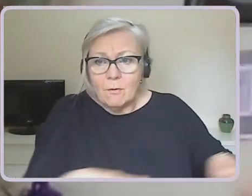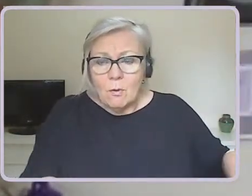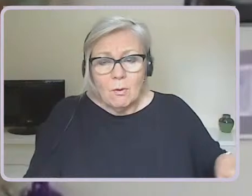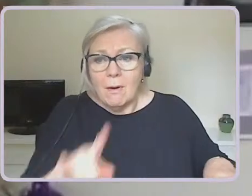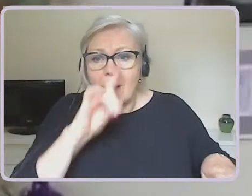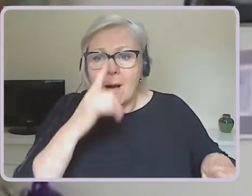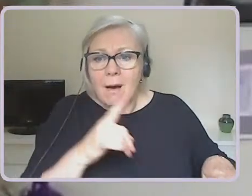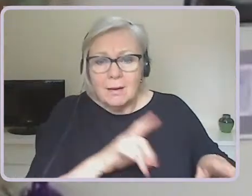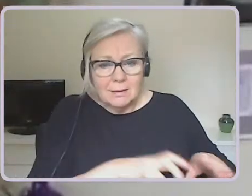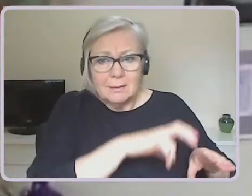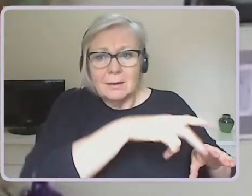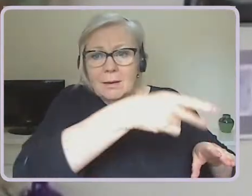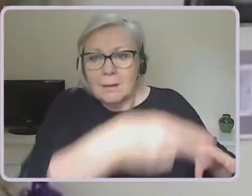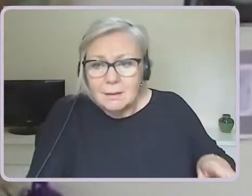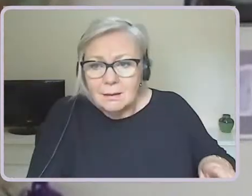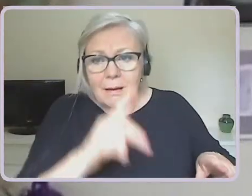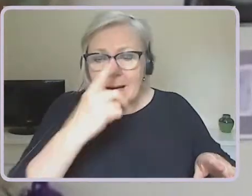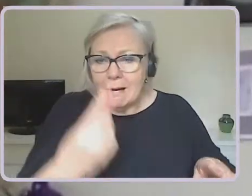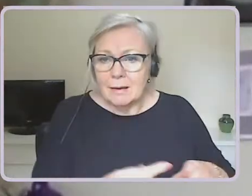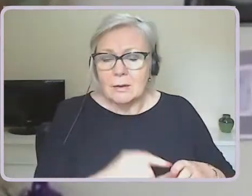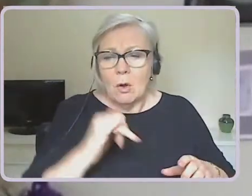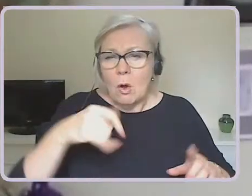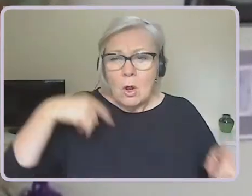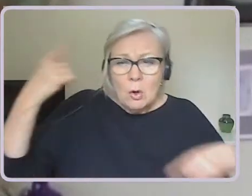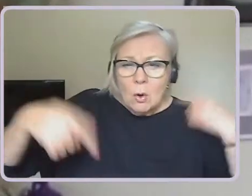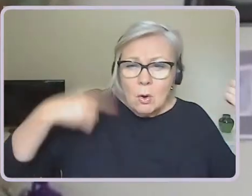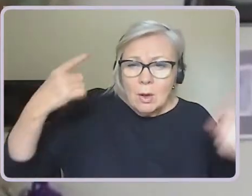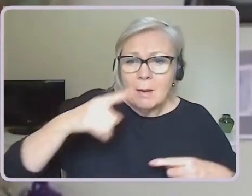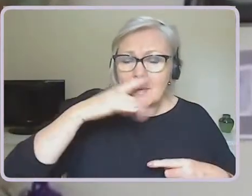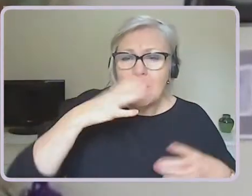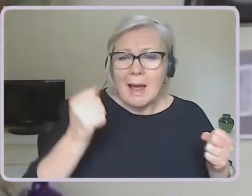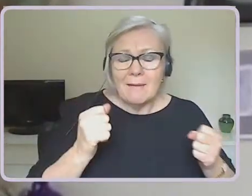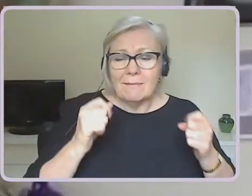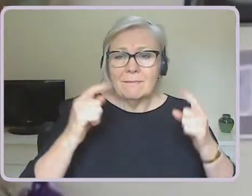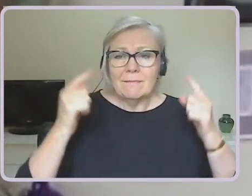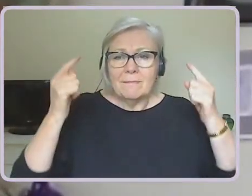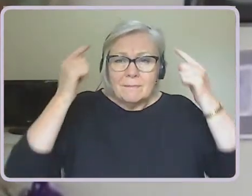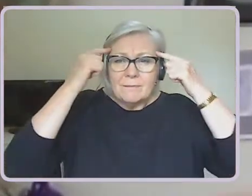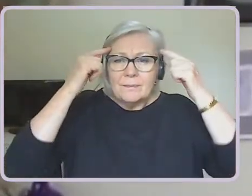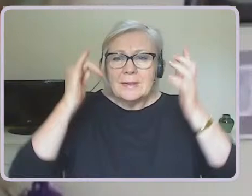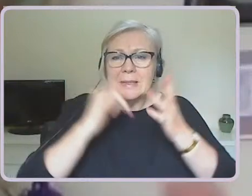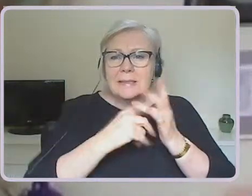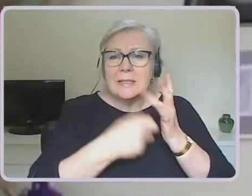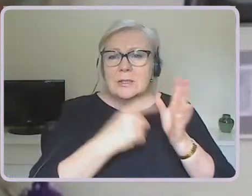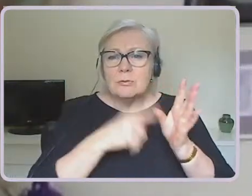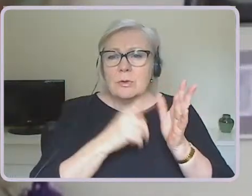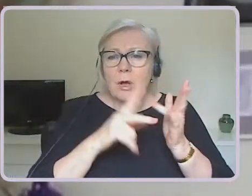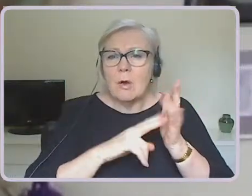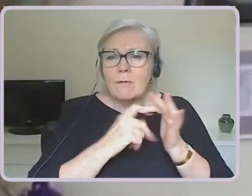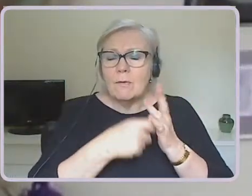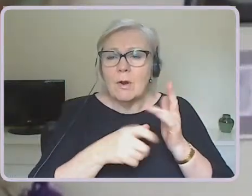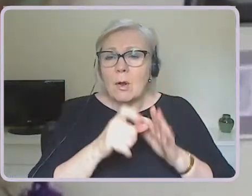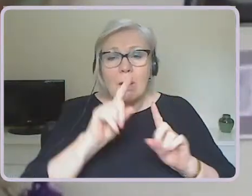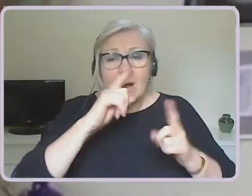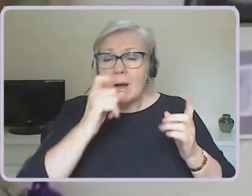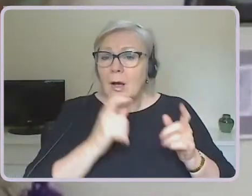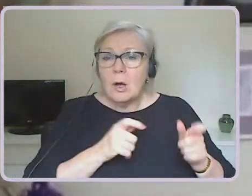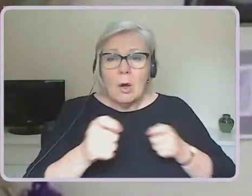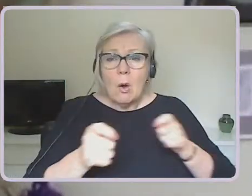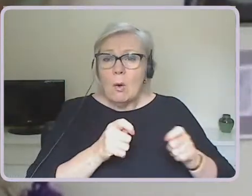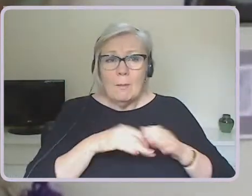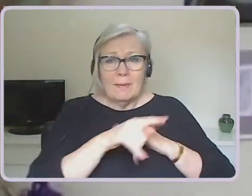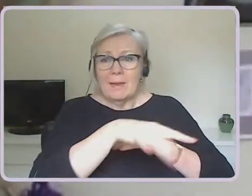so noisy that people with sensory overload really struggled, so all sorts of things started to come into play.